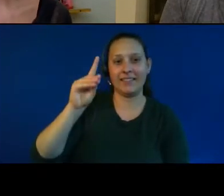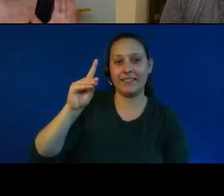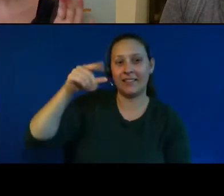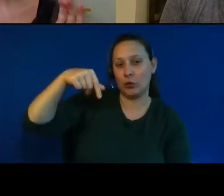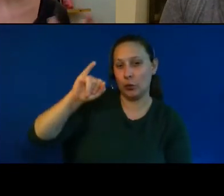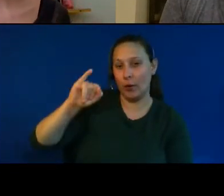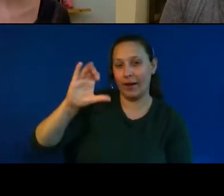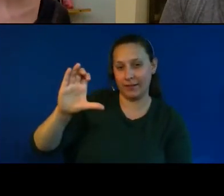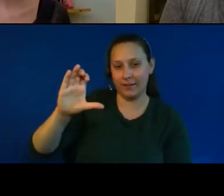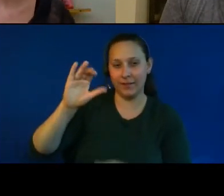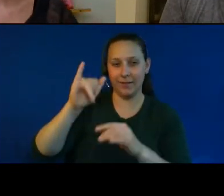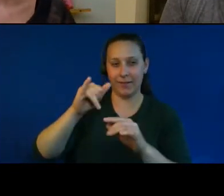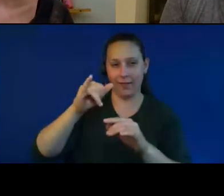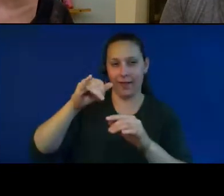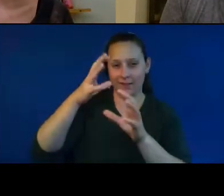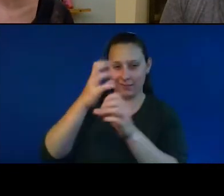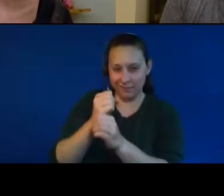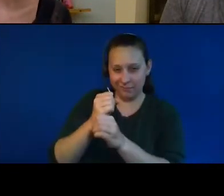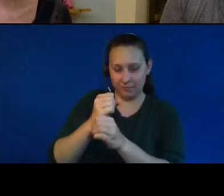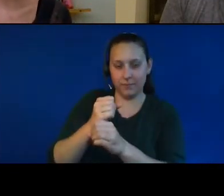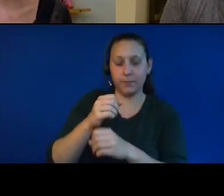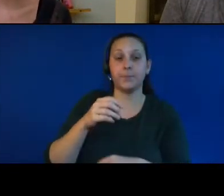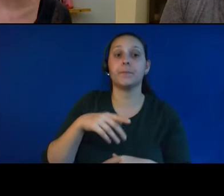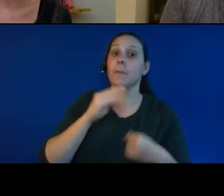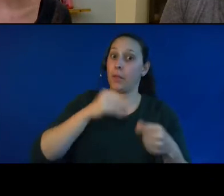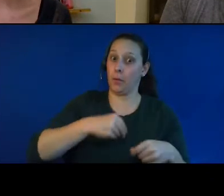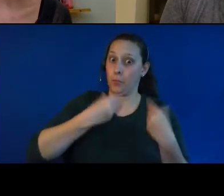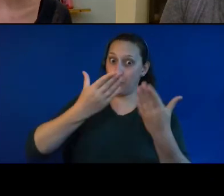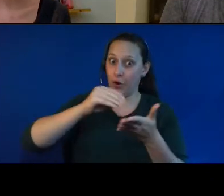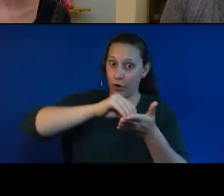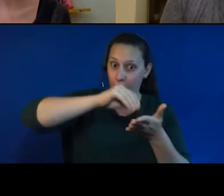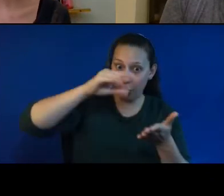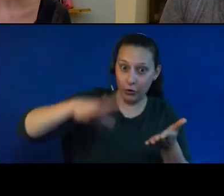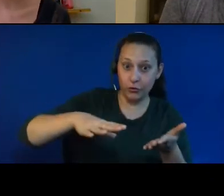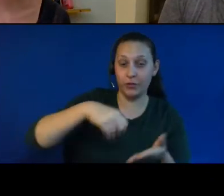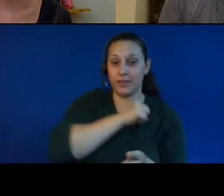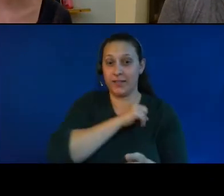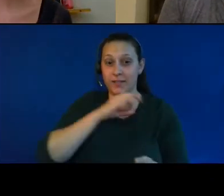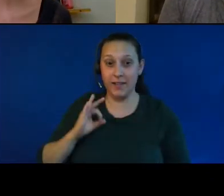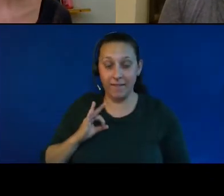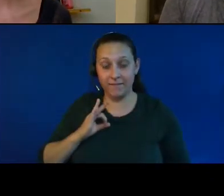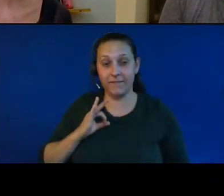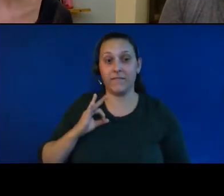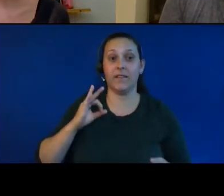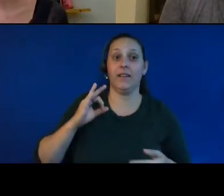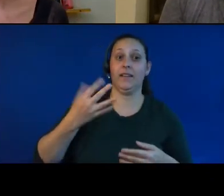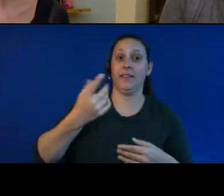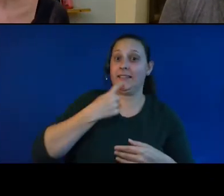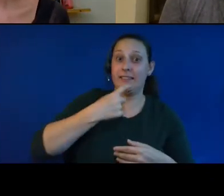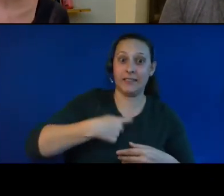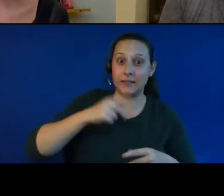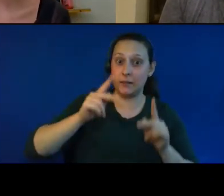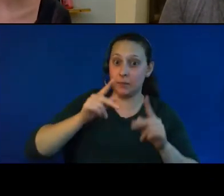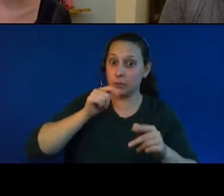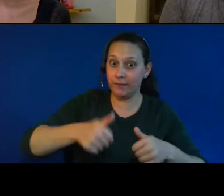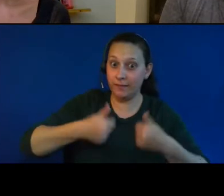or DDQIC, who are providing students, staff, and faculty, Kingston residents, and global